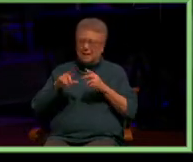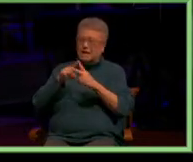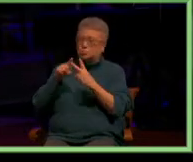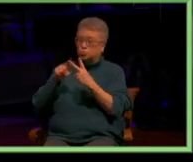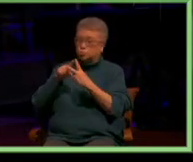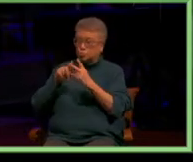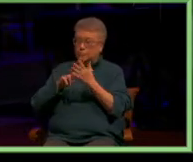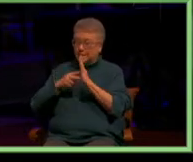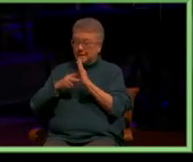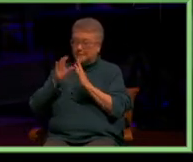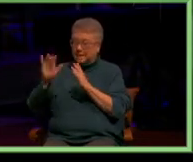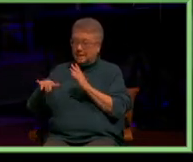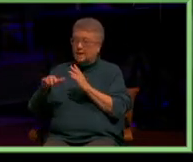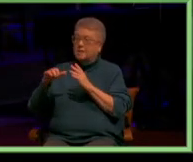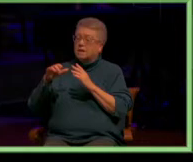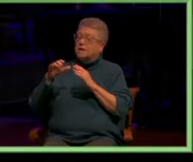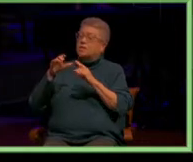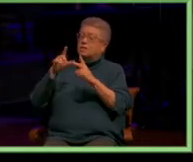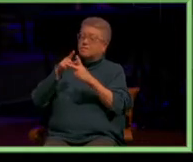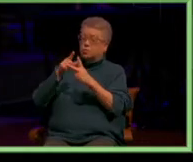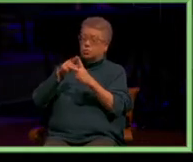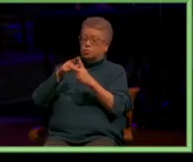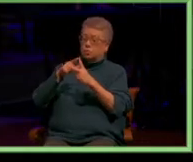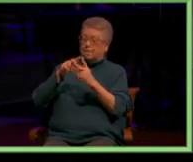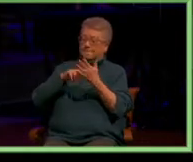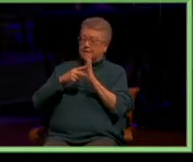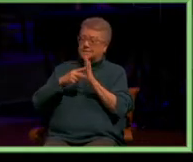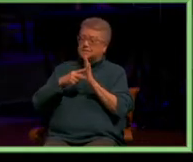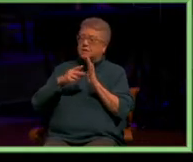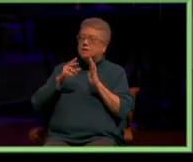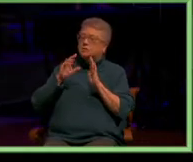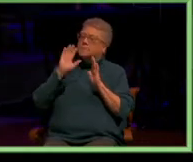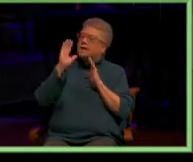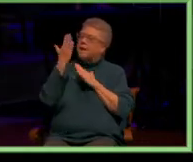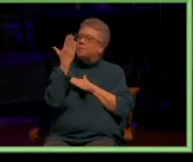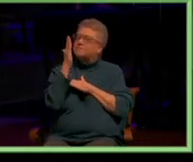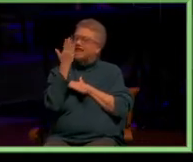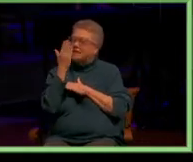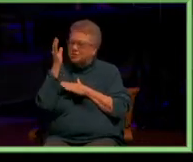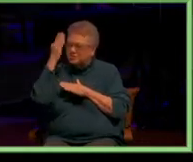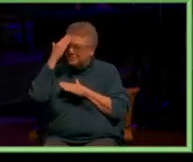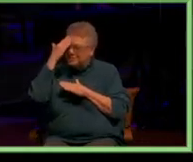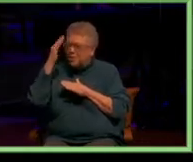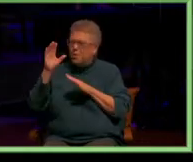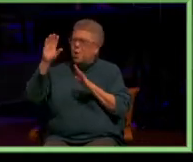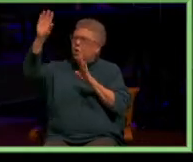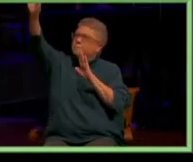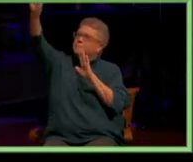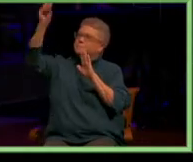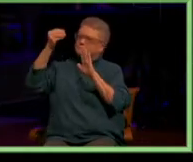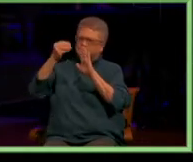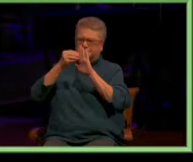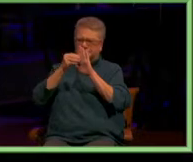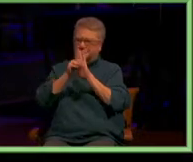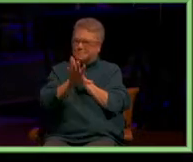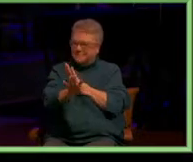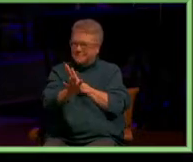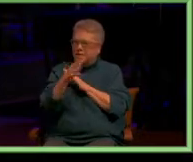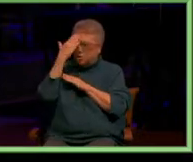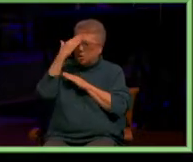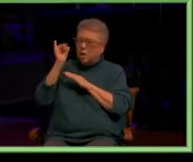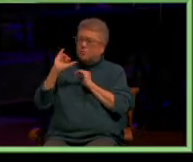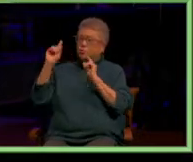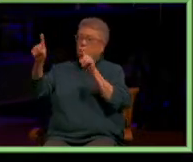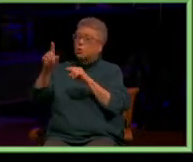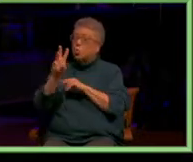and they're both being used here. The first meaning means to be a reflection of or a symbol of. It's like if you were to drive out west to